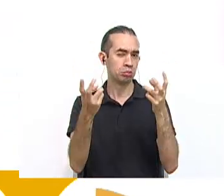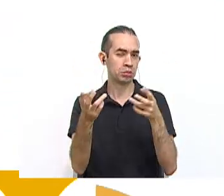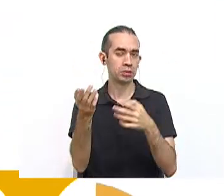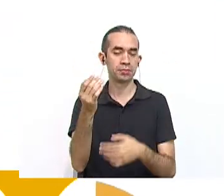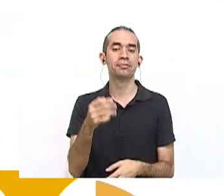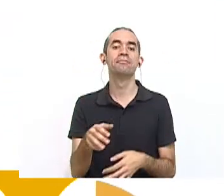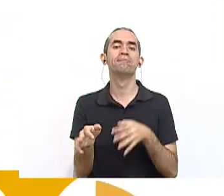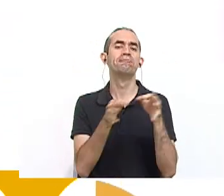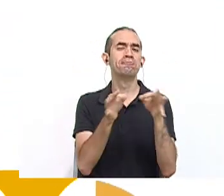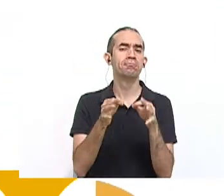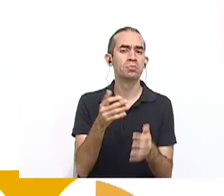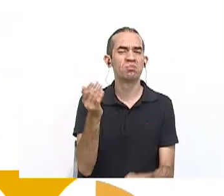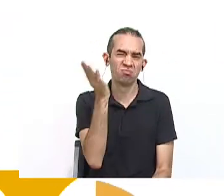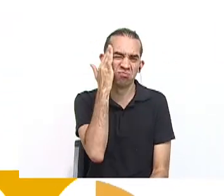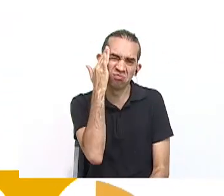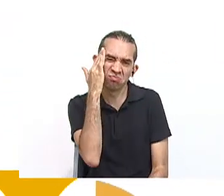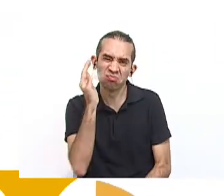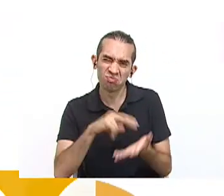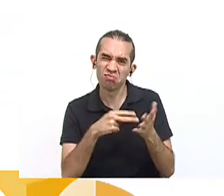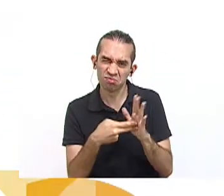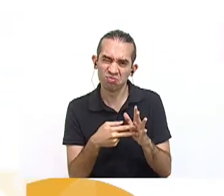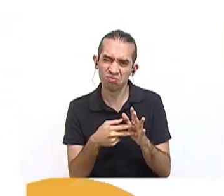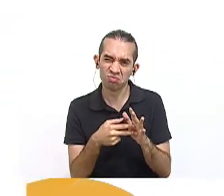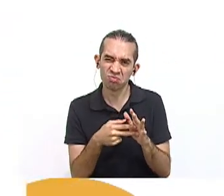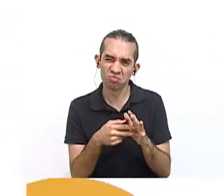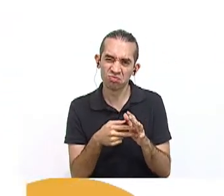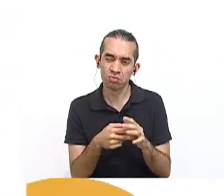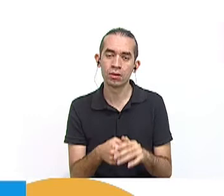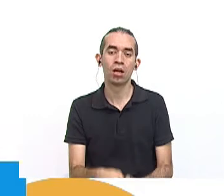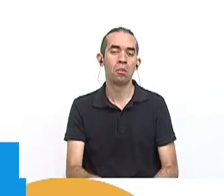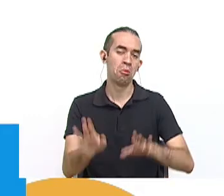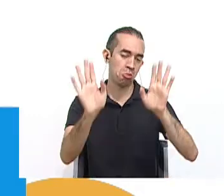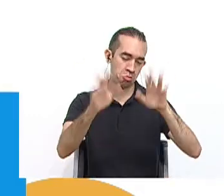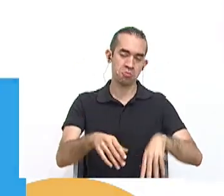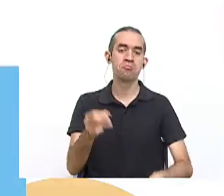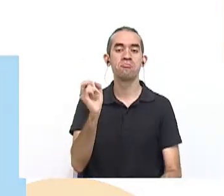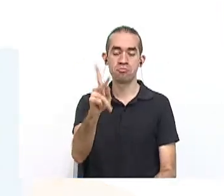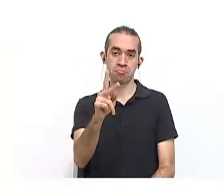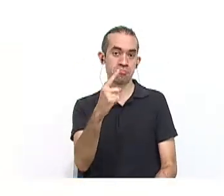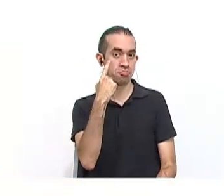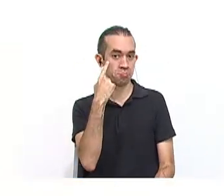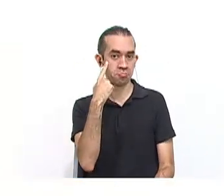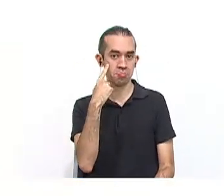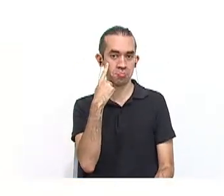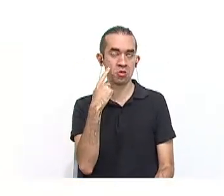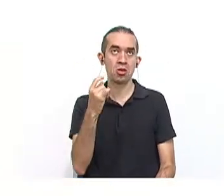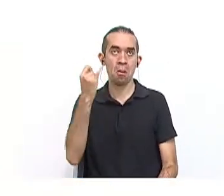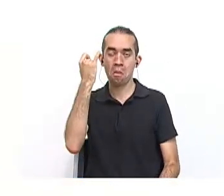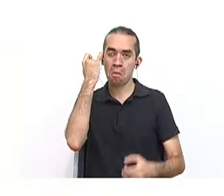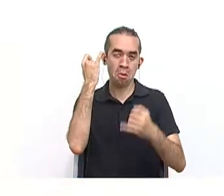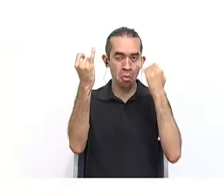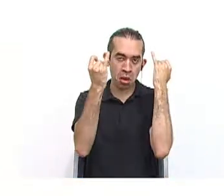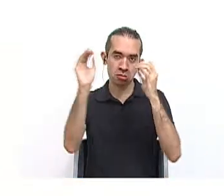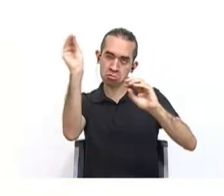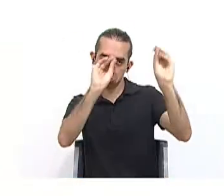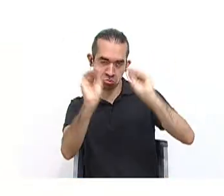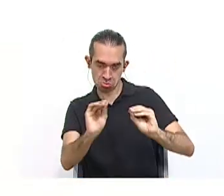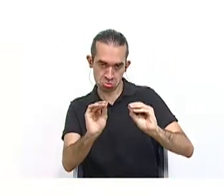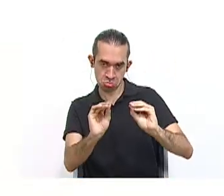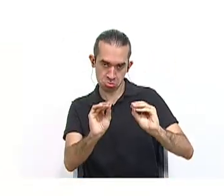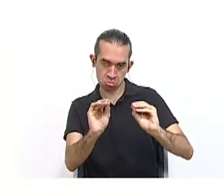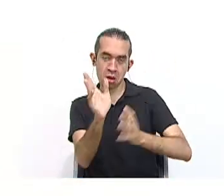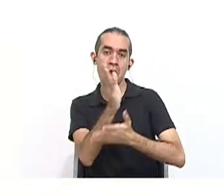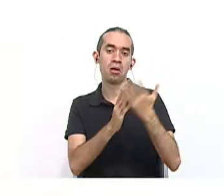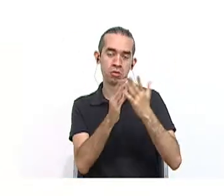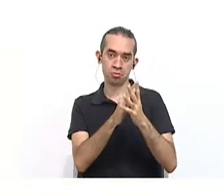means? No? Okay, I have prepared a little mind map here, and we're going to brainstorm